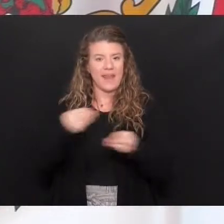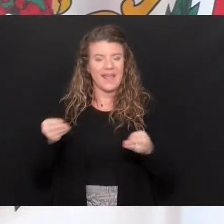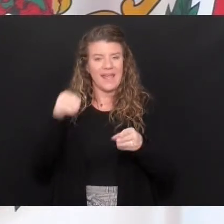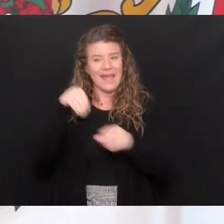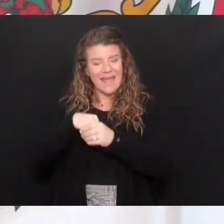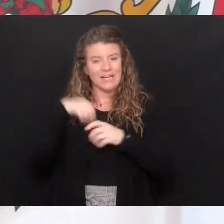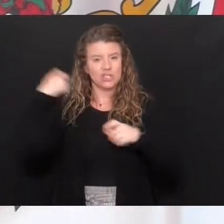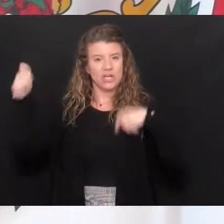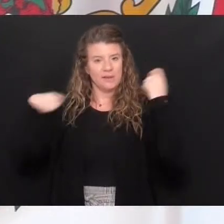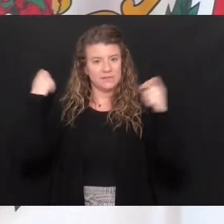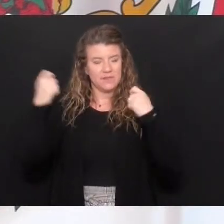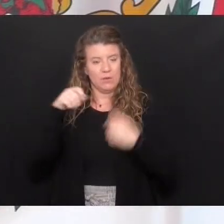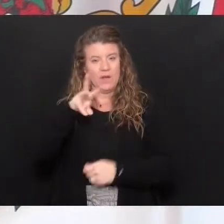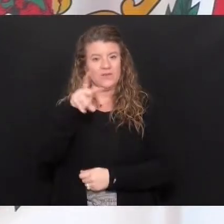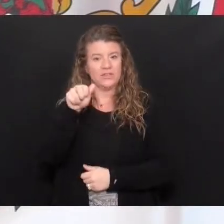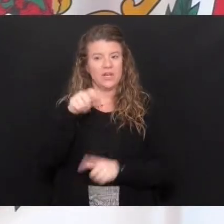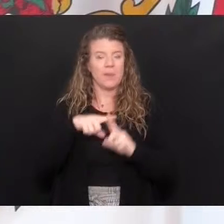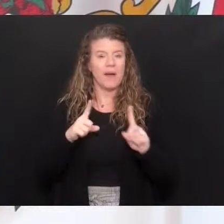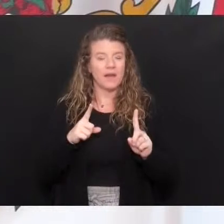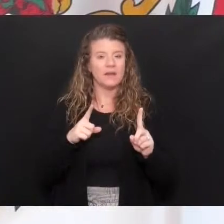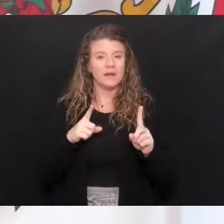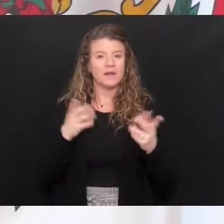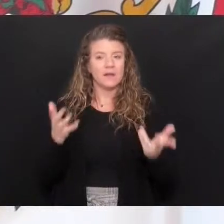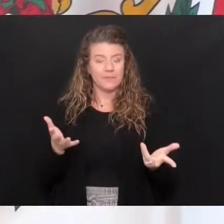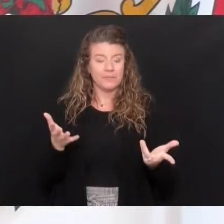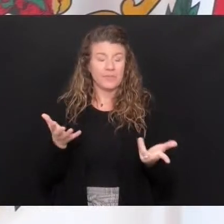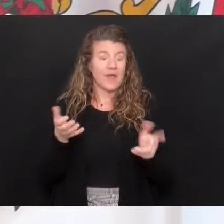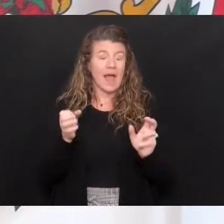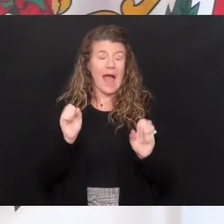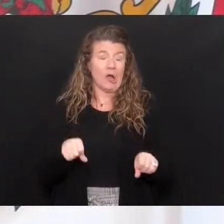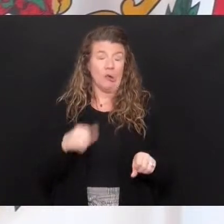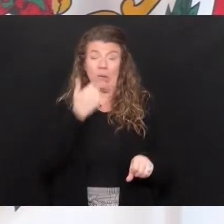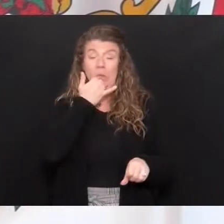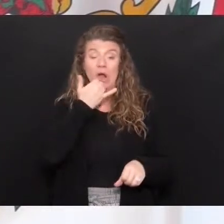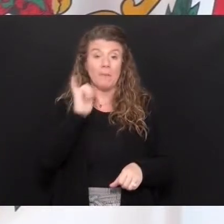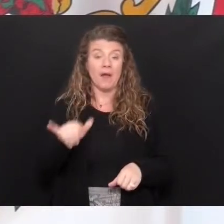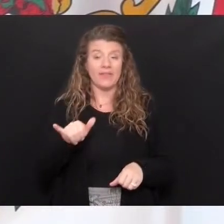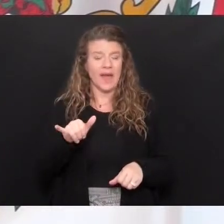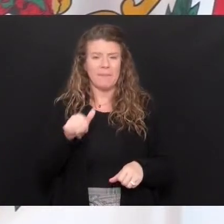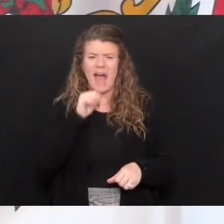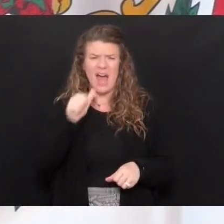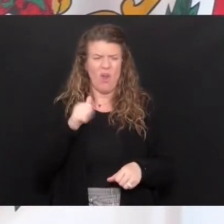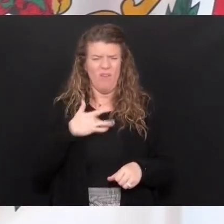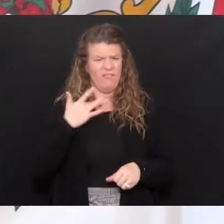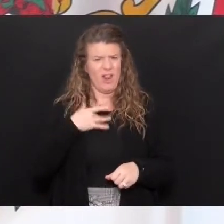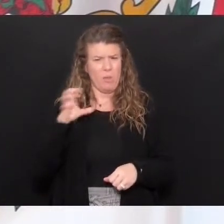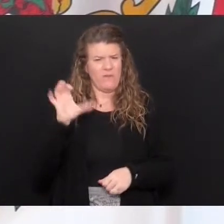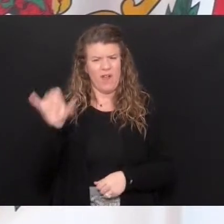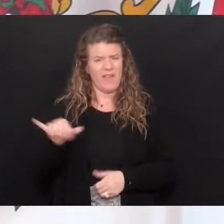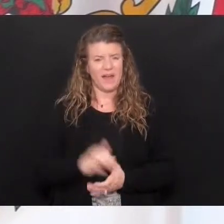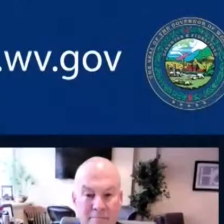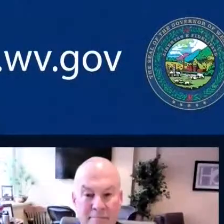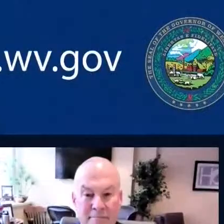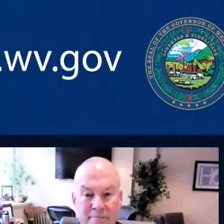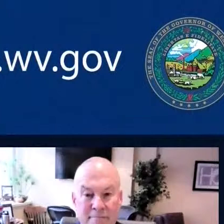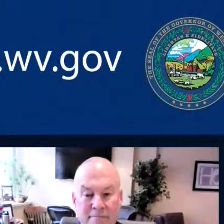in West Virginia. But I could be in error about that. But I don't think we've done that.